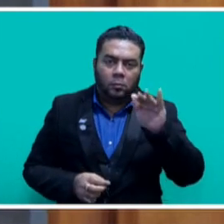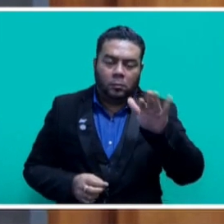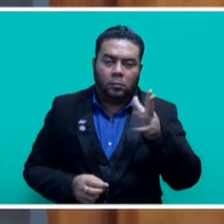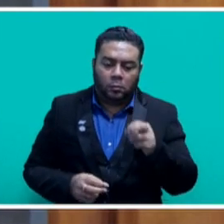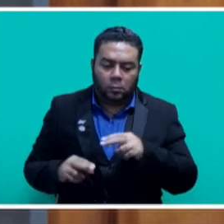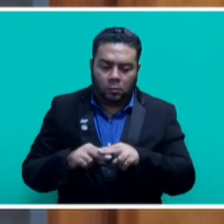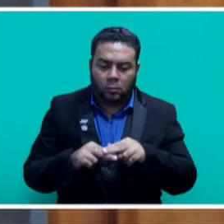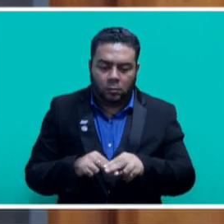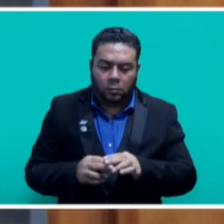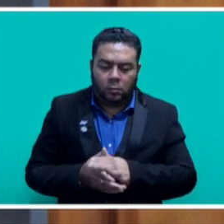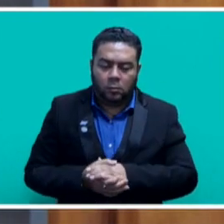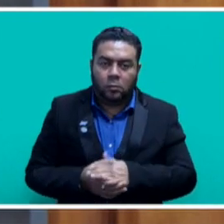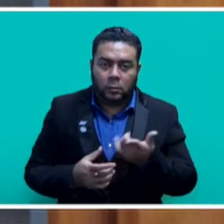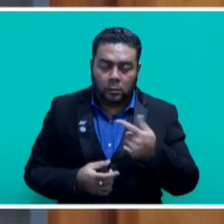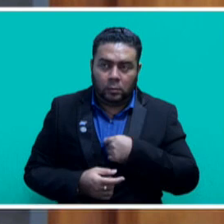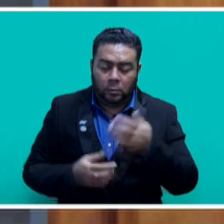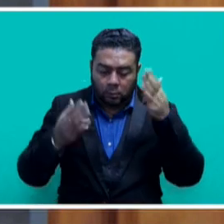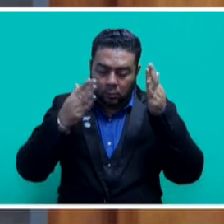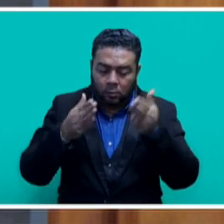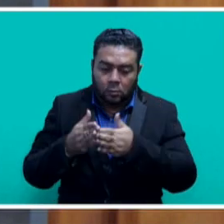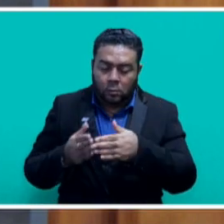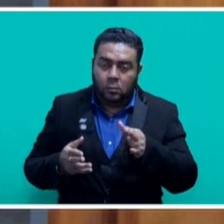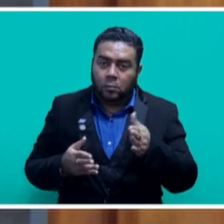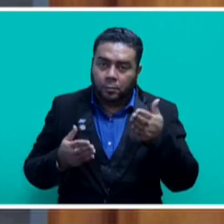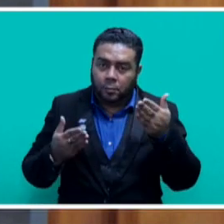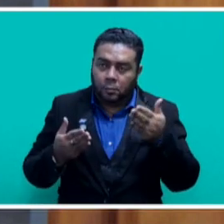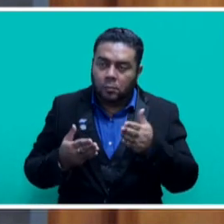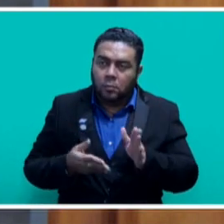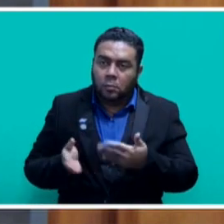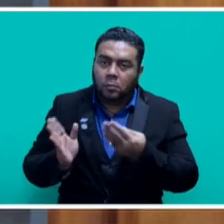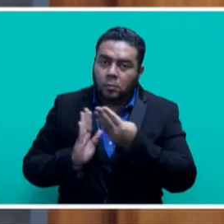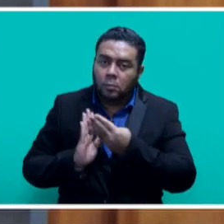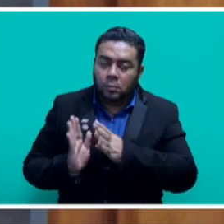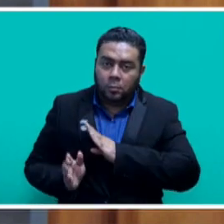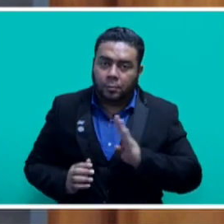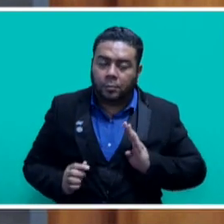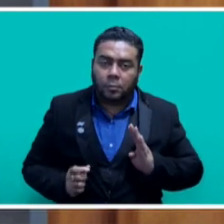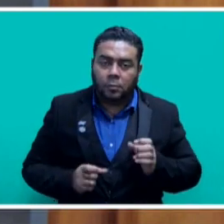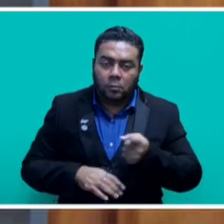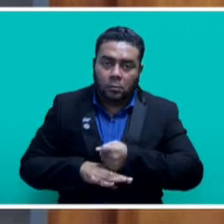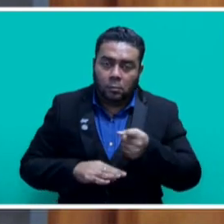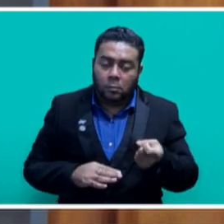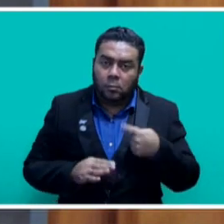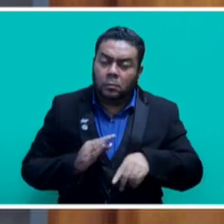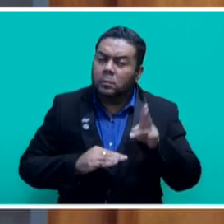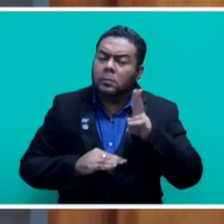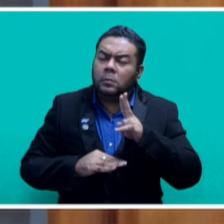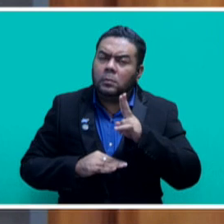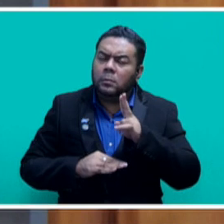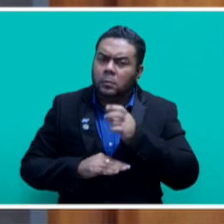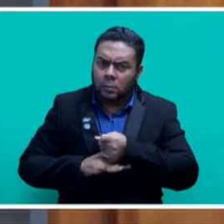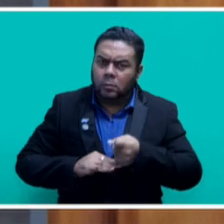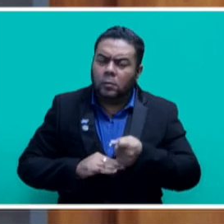Fiji. Let me turn your attention to the reinstatement of the Board of Governors in government schools. During the